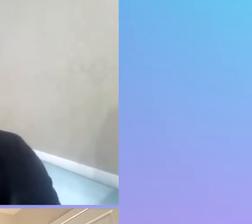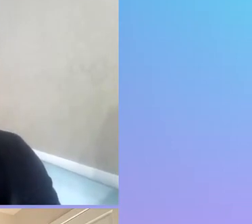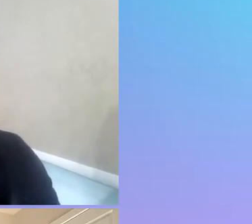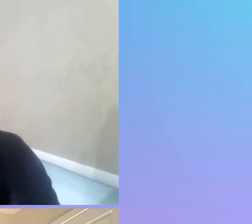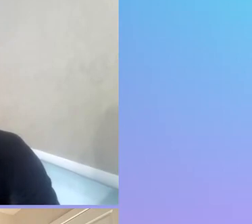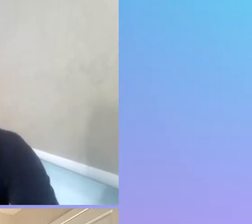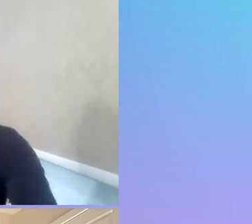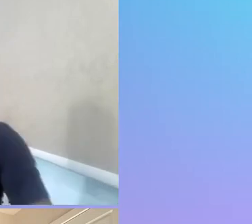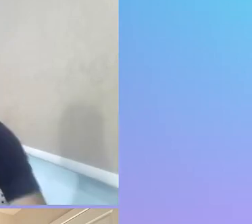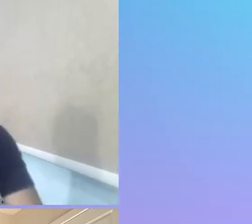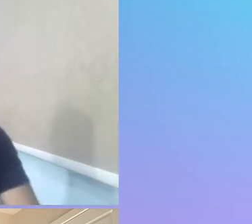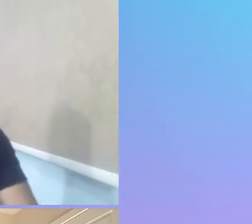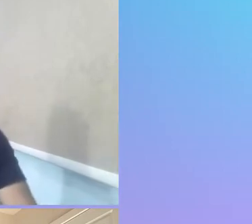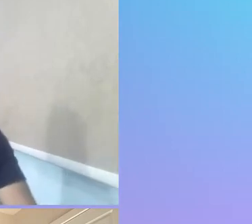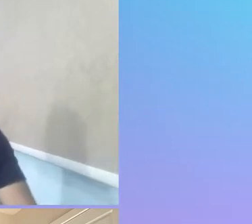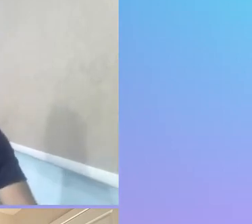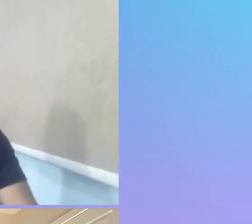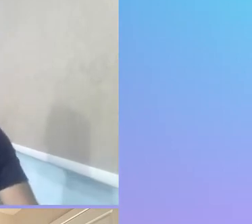that info?